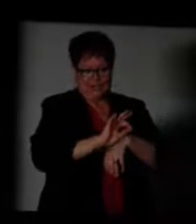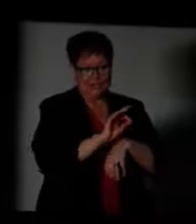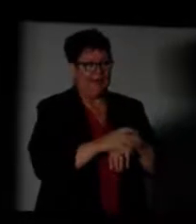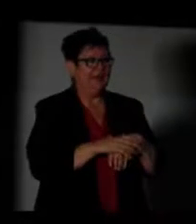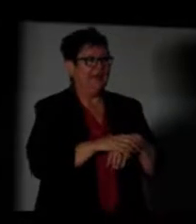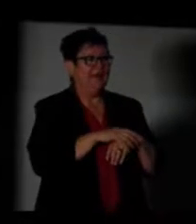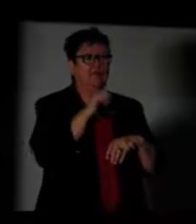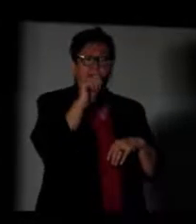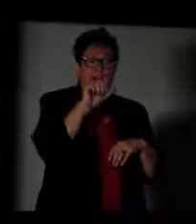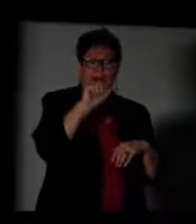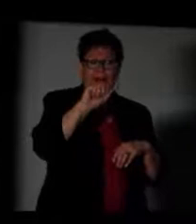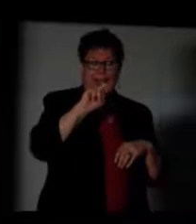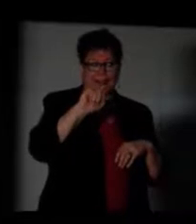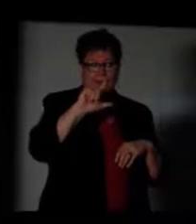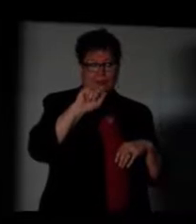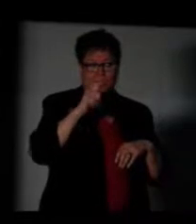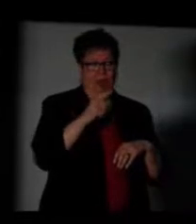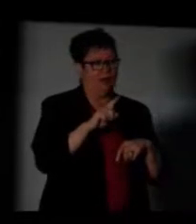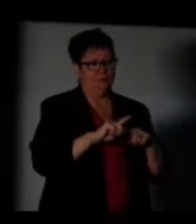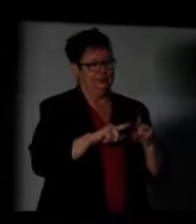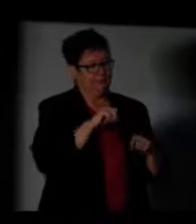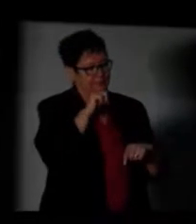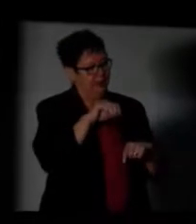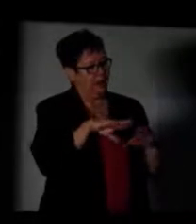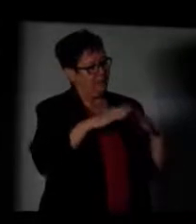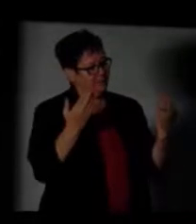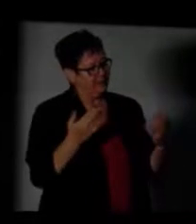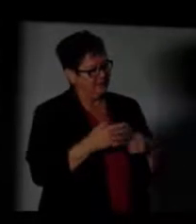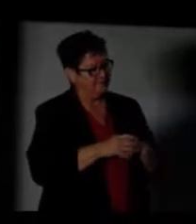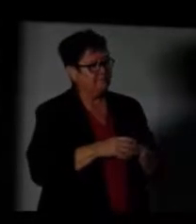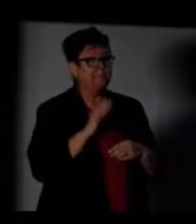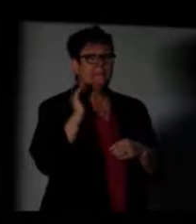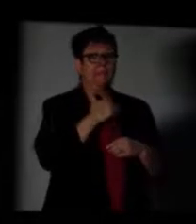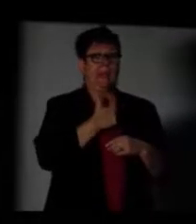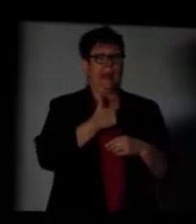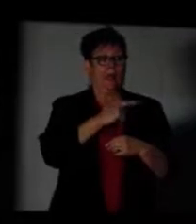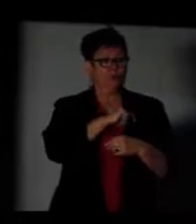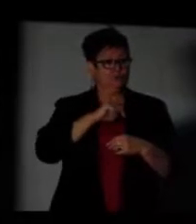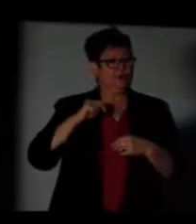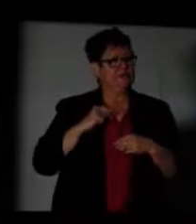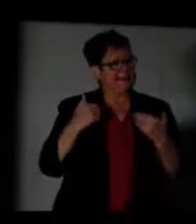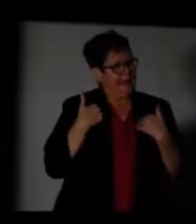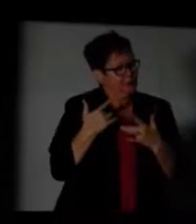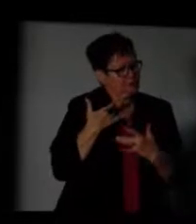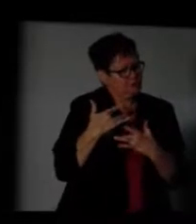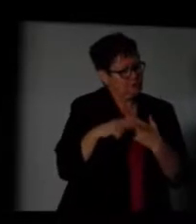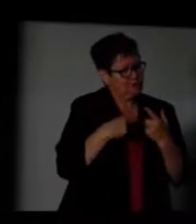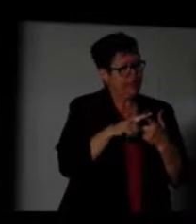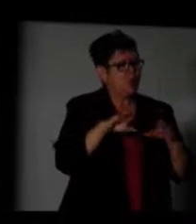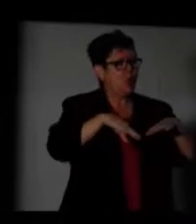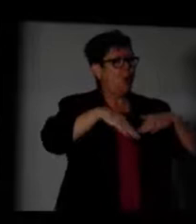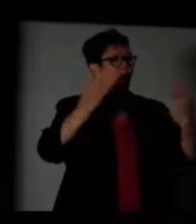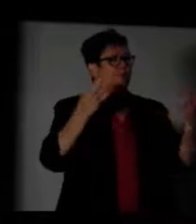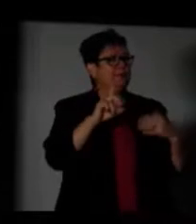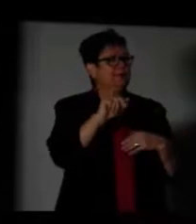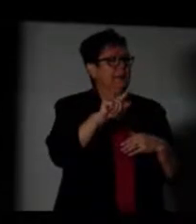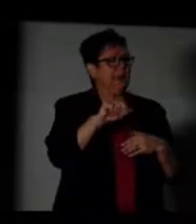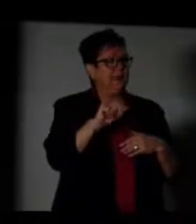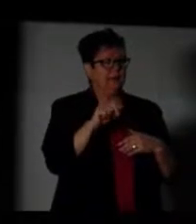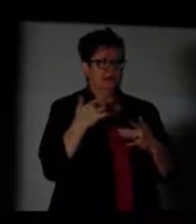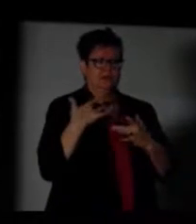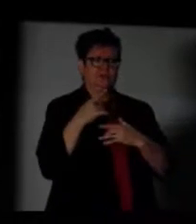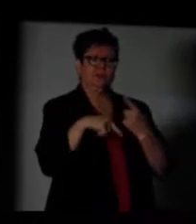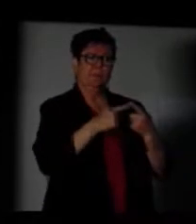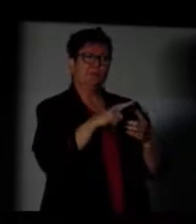as you could imagine. Also, our trustees and so on had a lot of concerns about open data, what that meant with respect to commercialization and so on. So